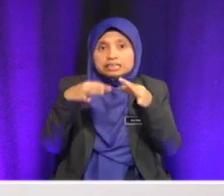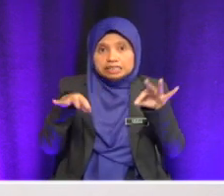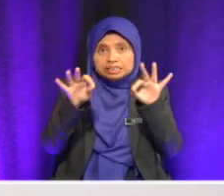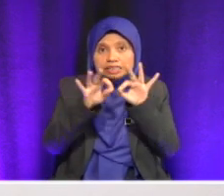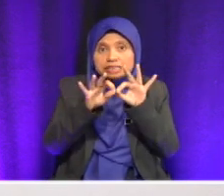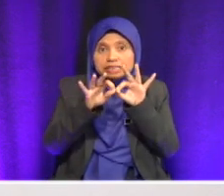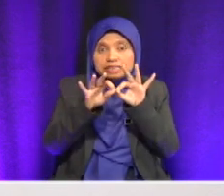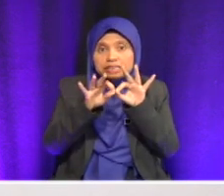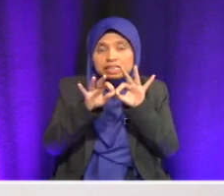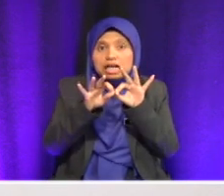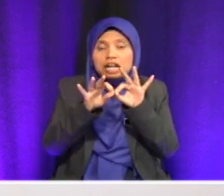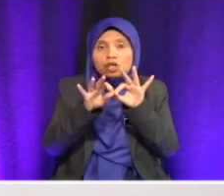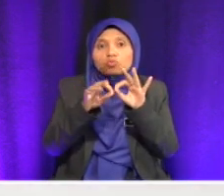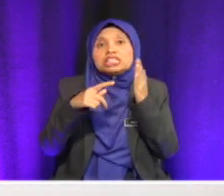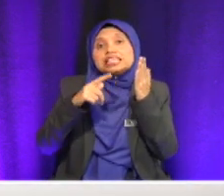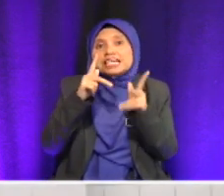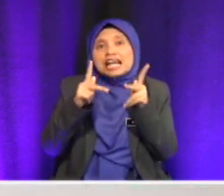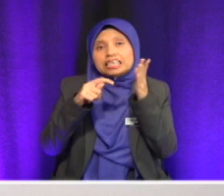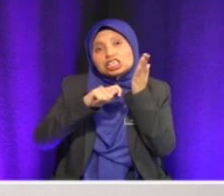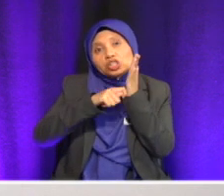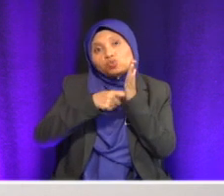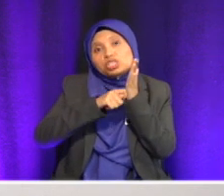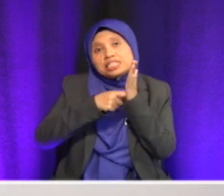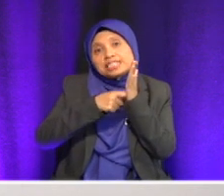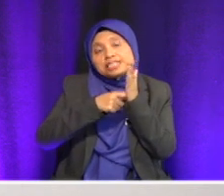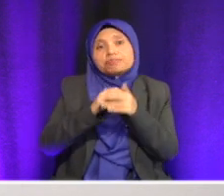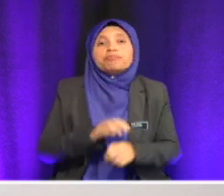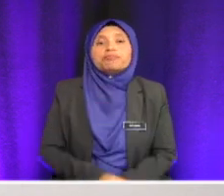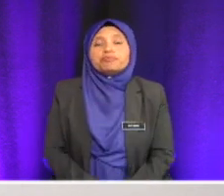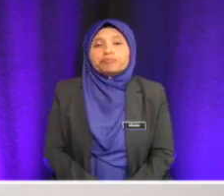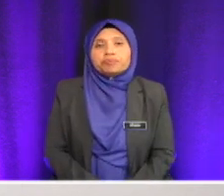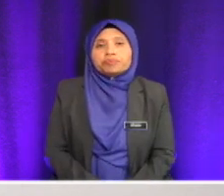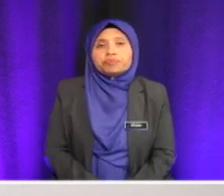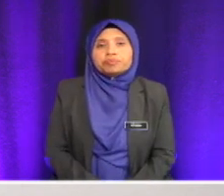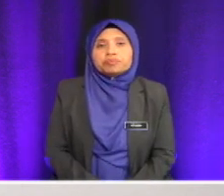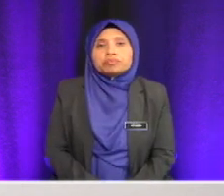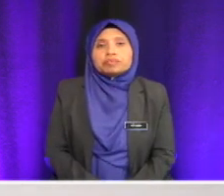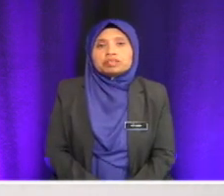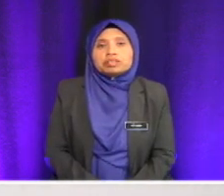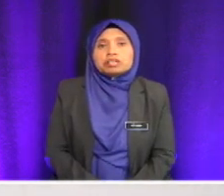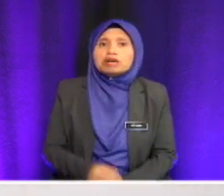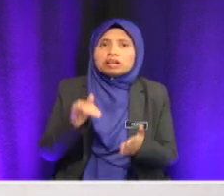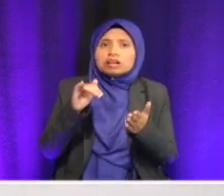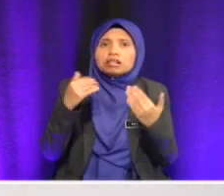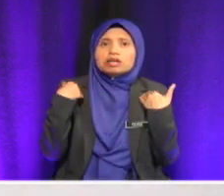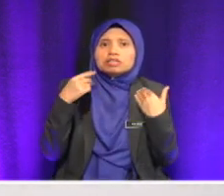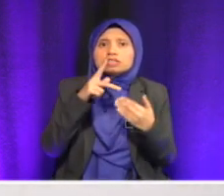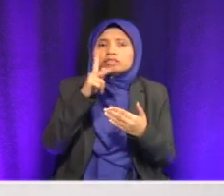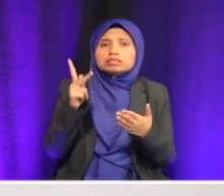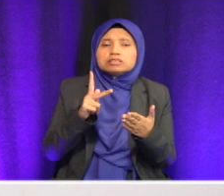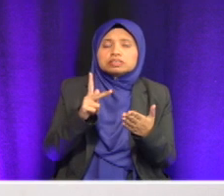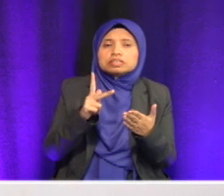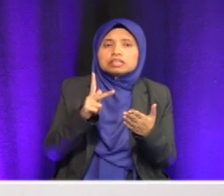similar keyword to knowledge? Is it in the text Dolphin to the